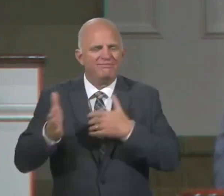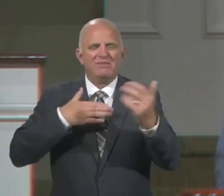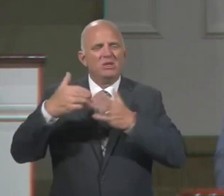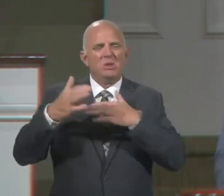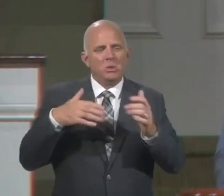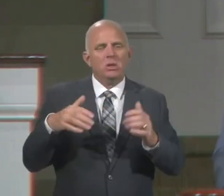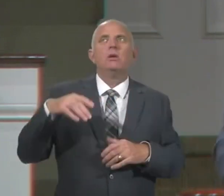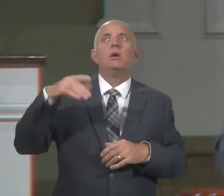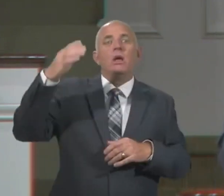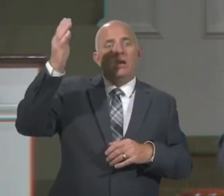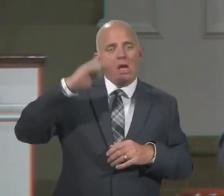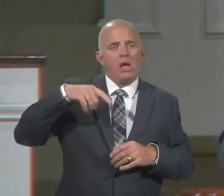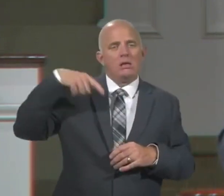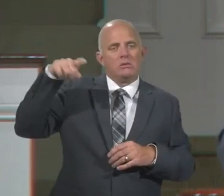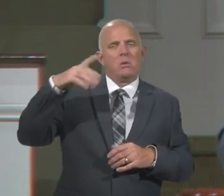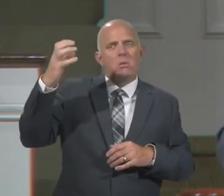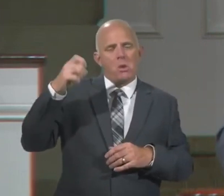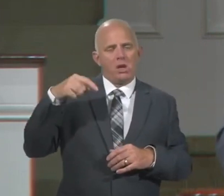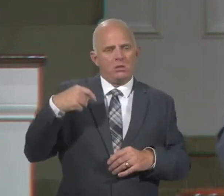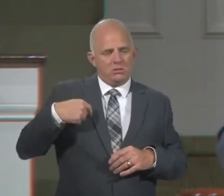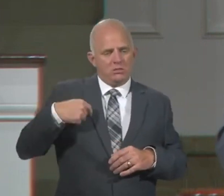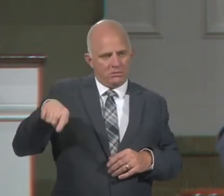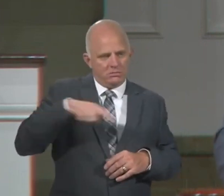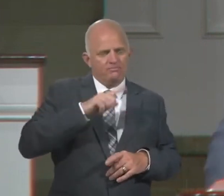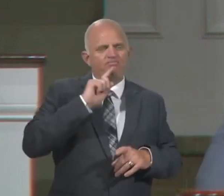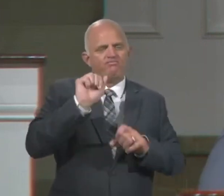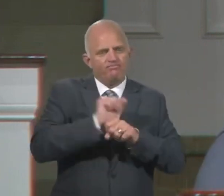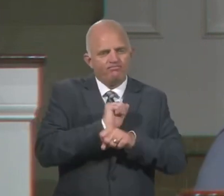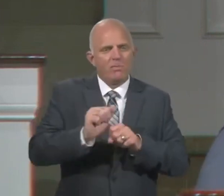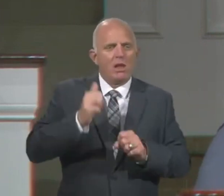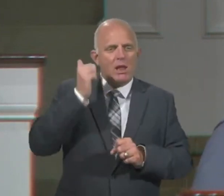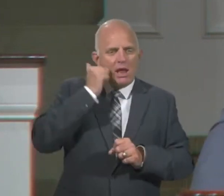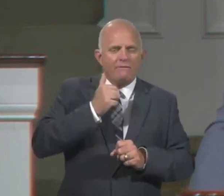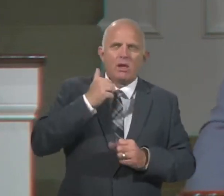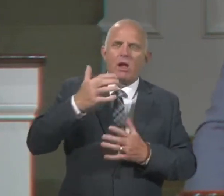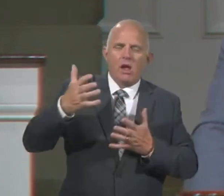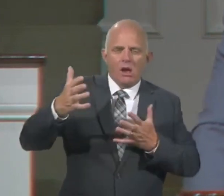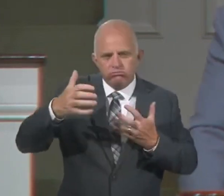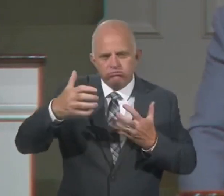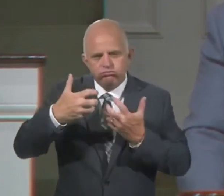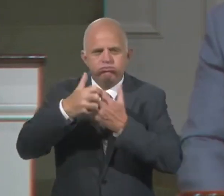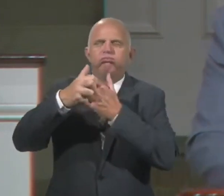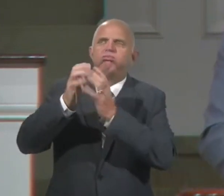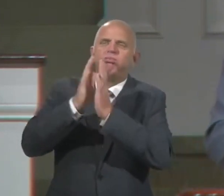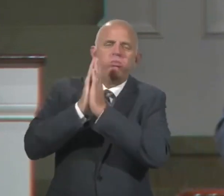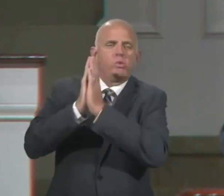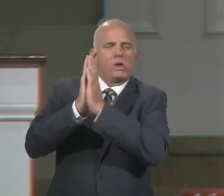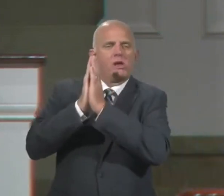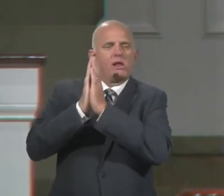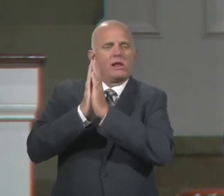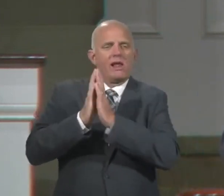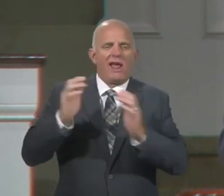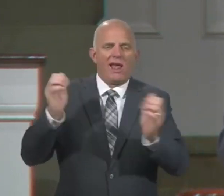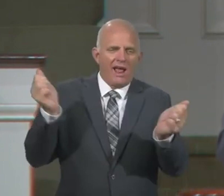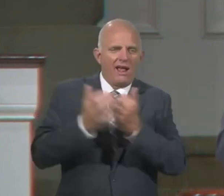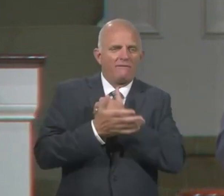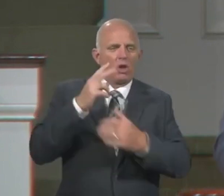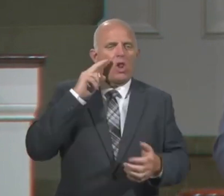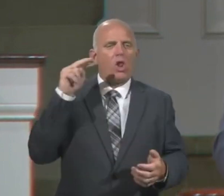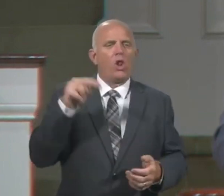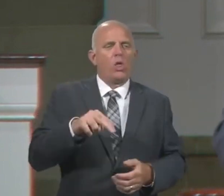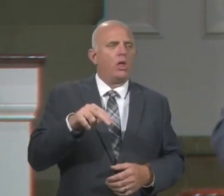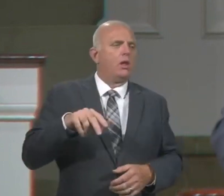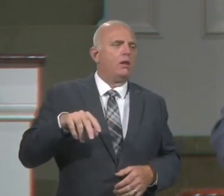in wanting us to pray. God wants us to pray about everything. Take your Bibles and turn to Philippians chapter